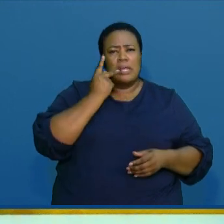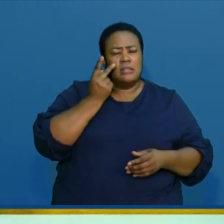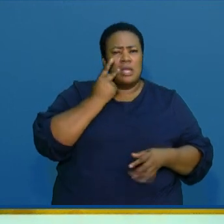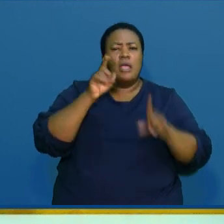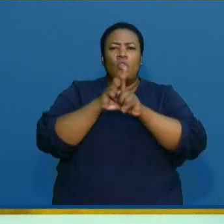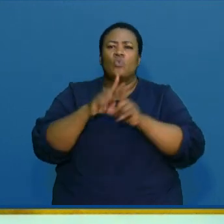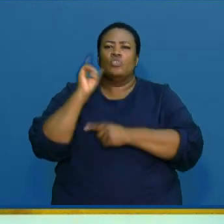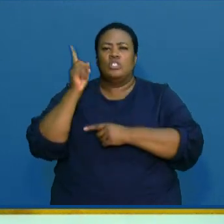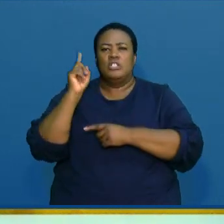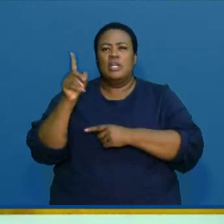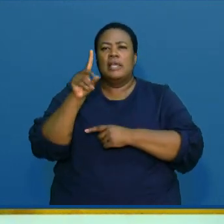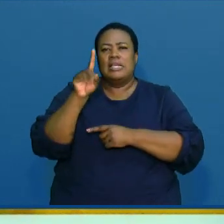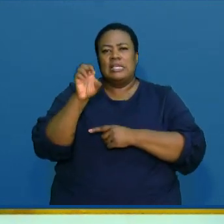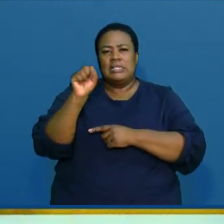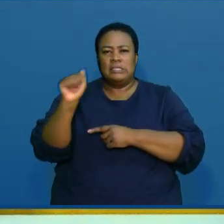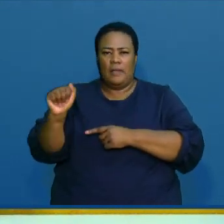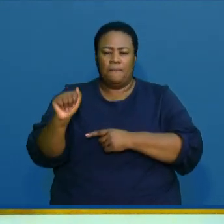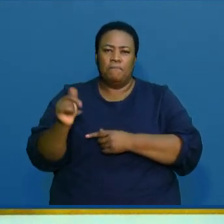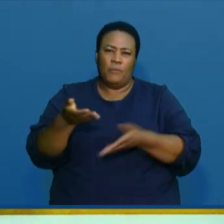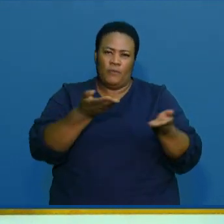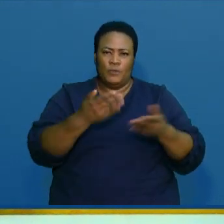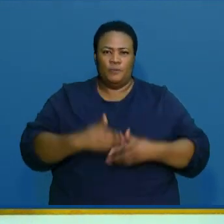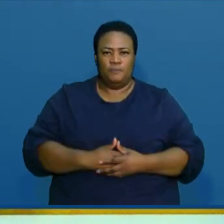teacher, Gesao Baka. Over to you guys.